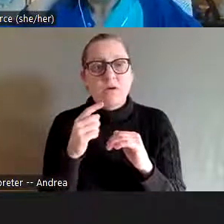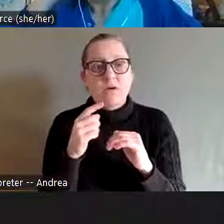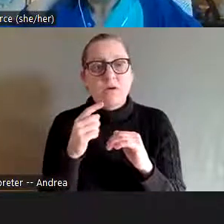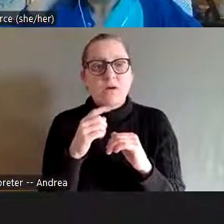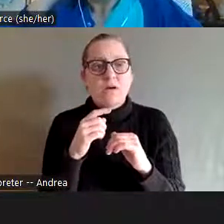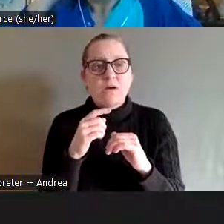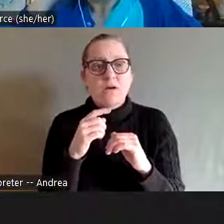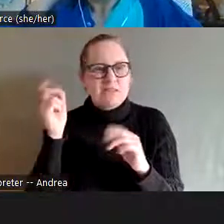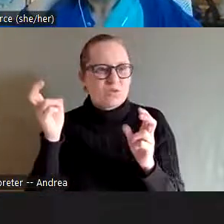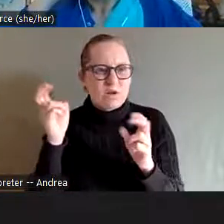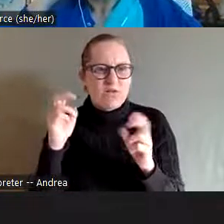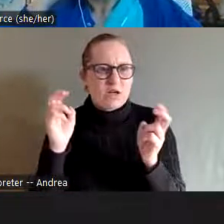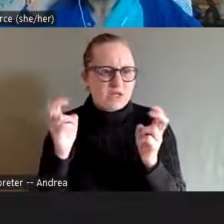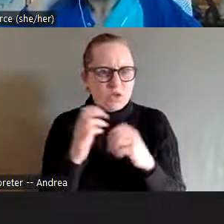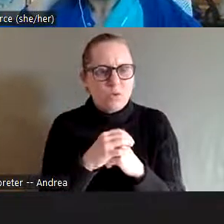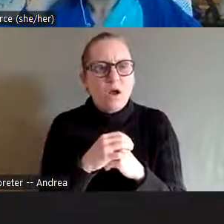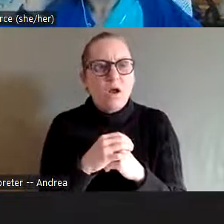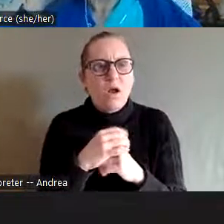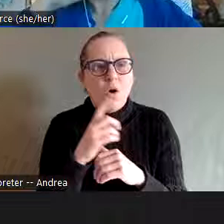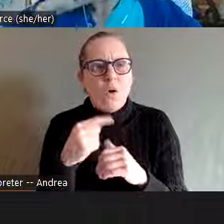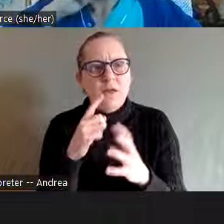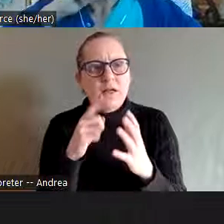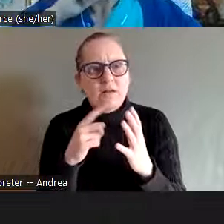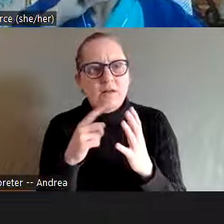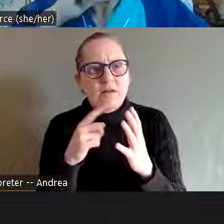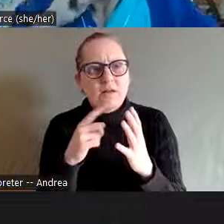issue, only those that